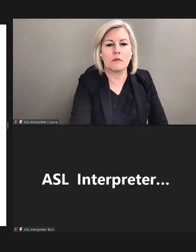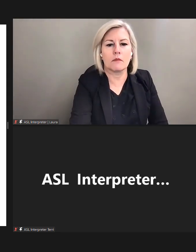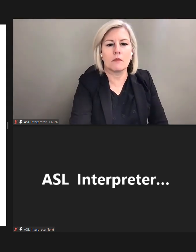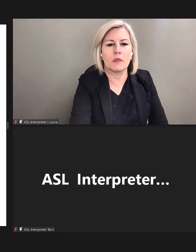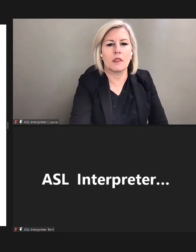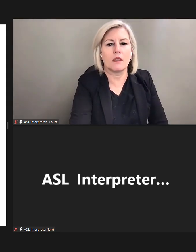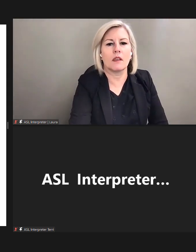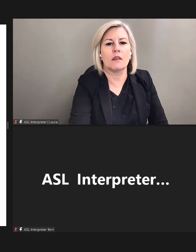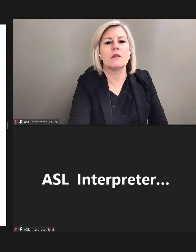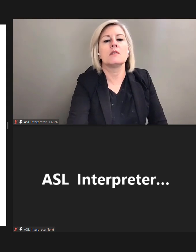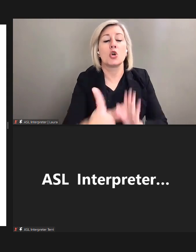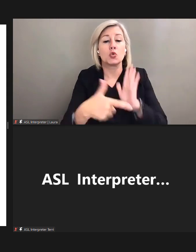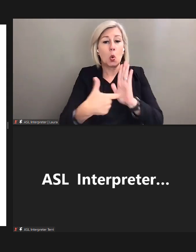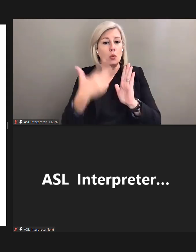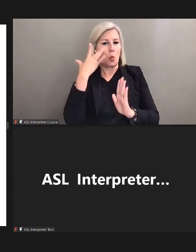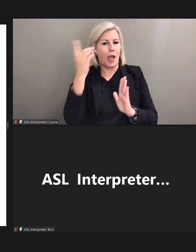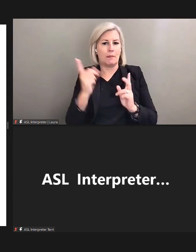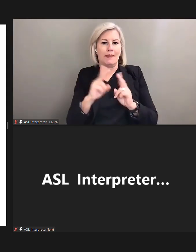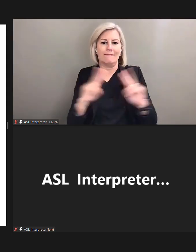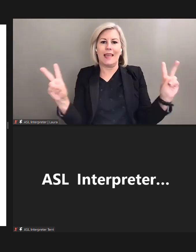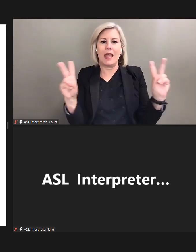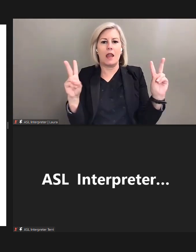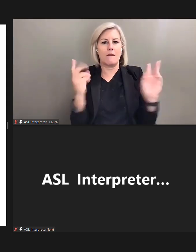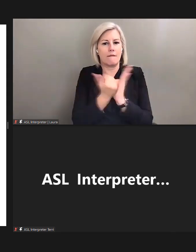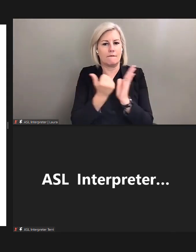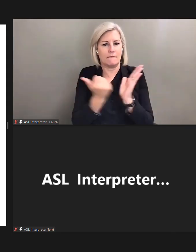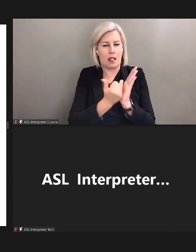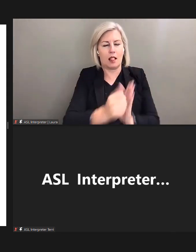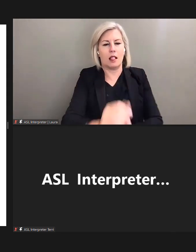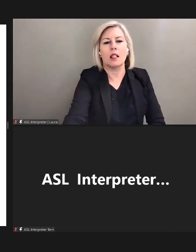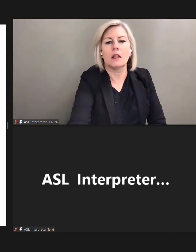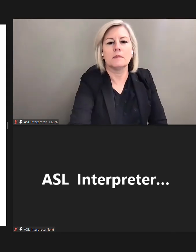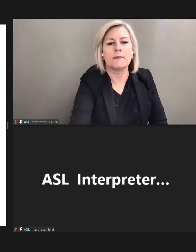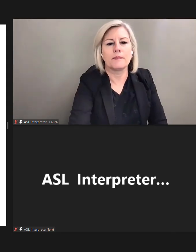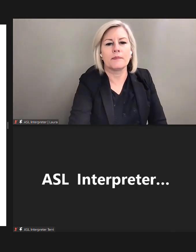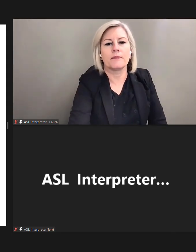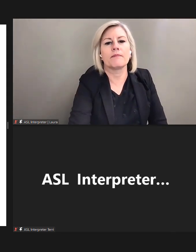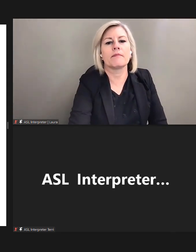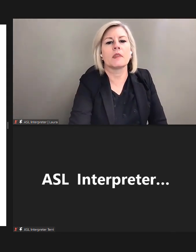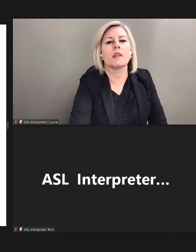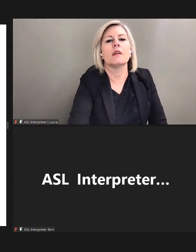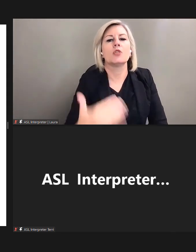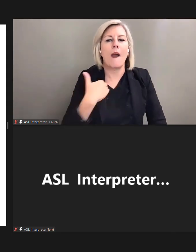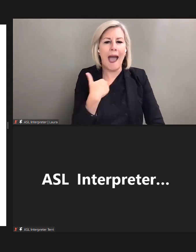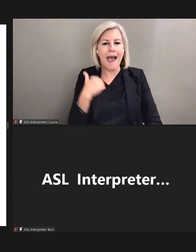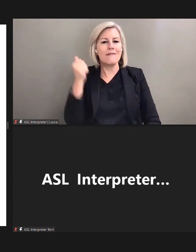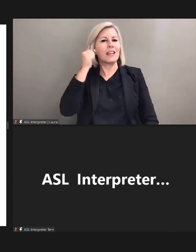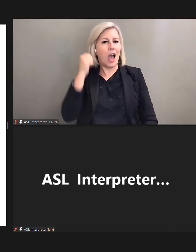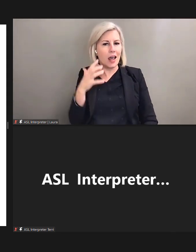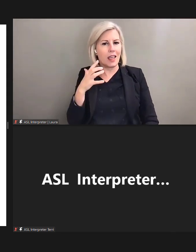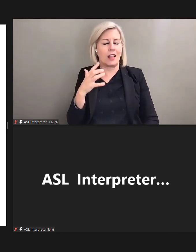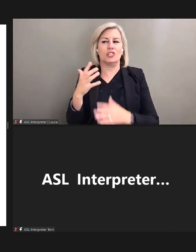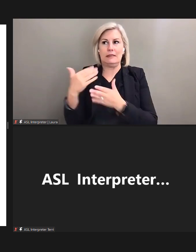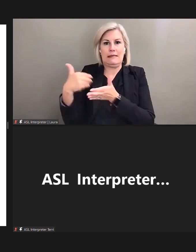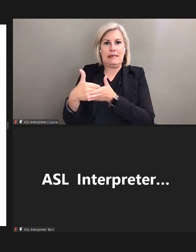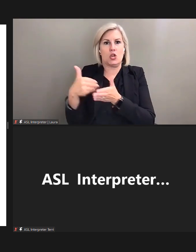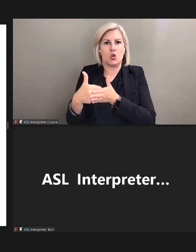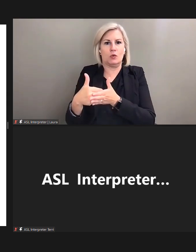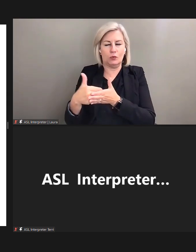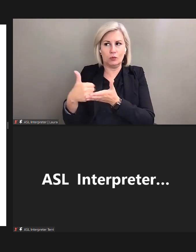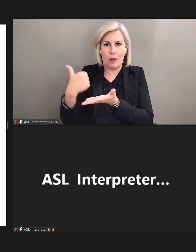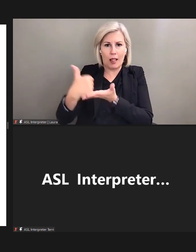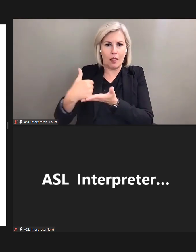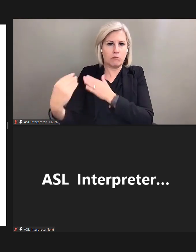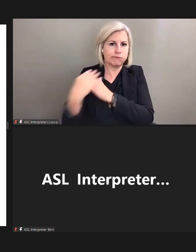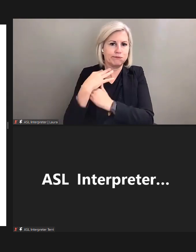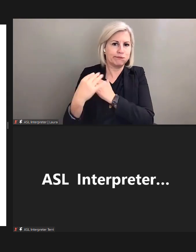why it can be really helpful to have an audiologist nearby to consult with. But Terry,